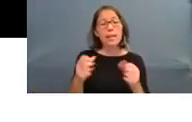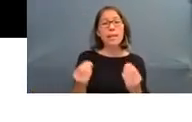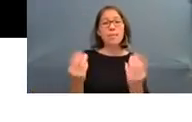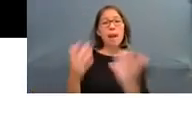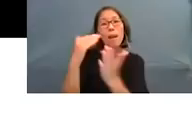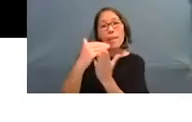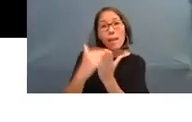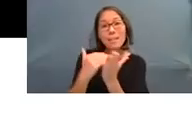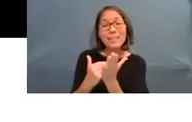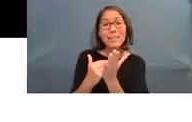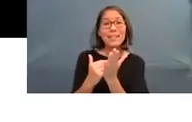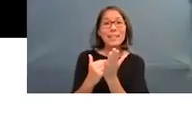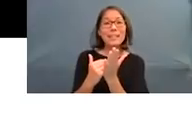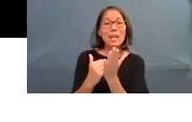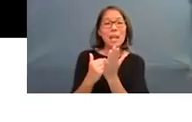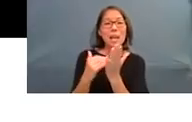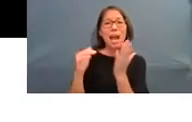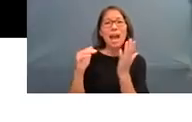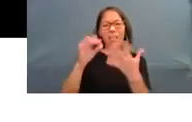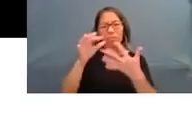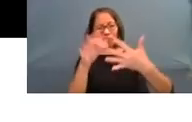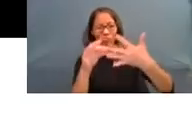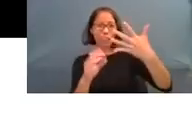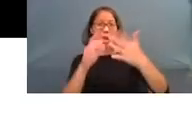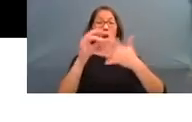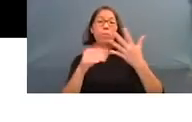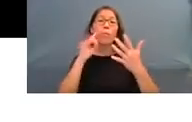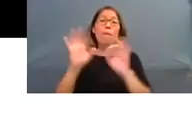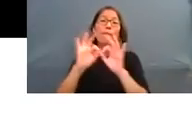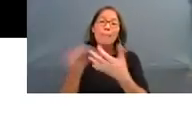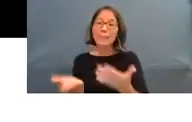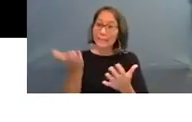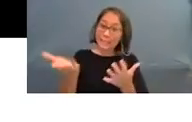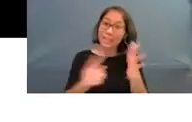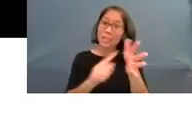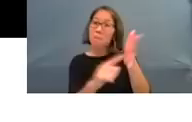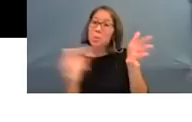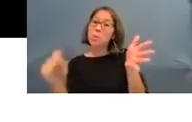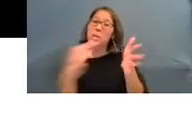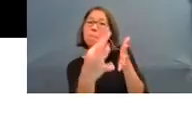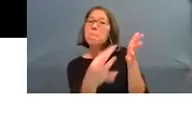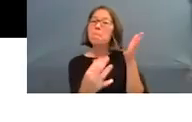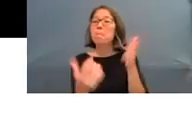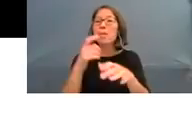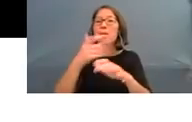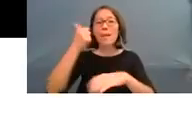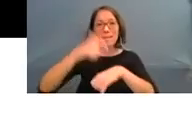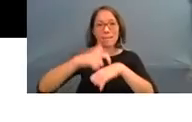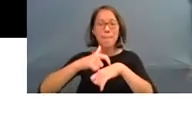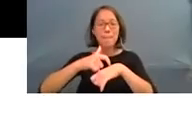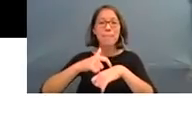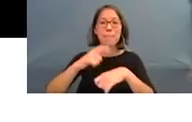lessons and a menu of options to families so that you can pick and choose the best time to do that. As